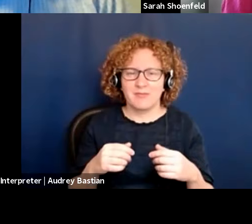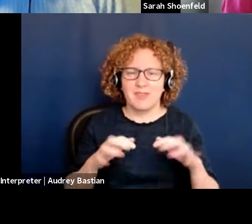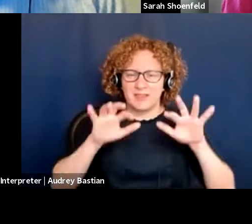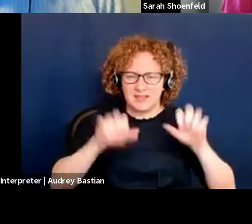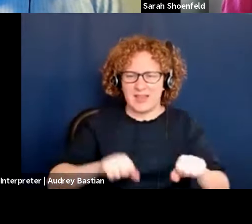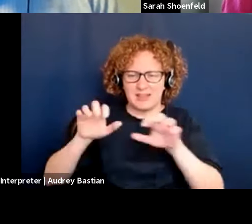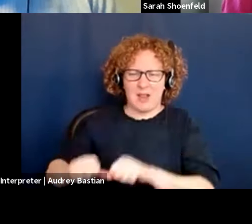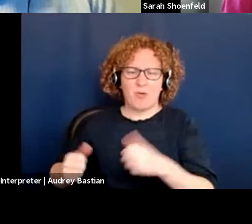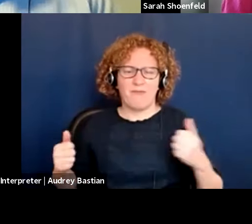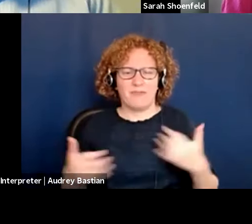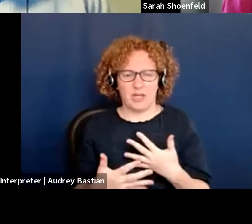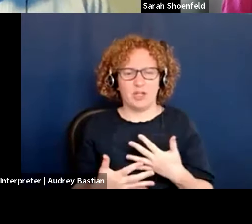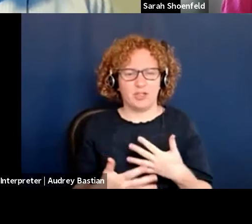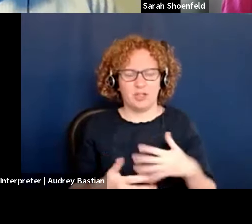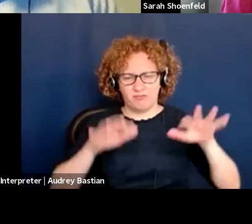people have